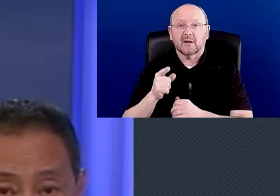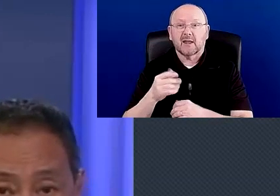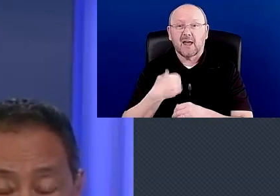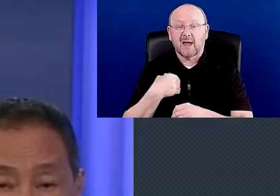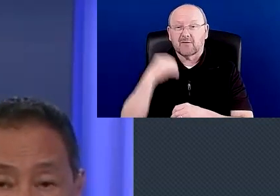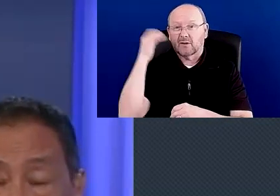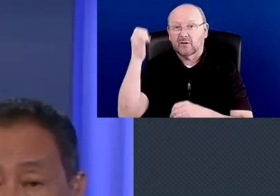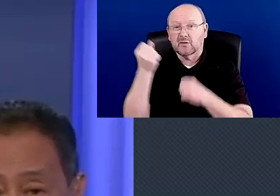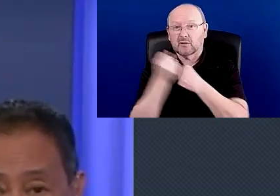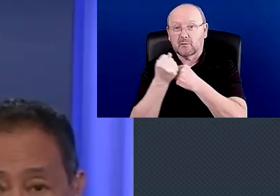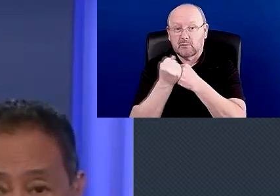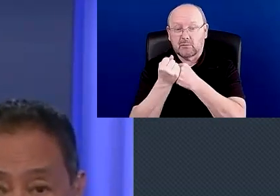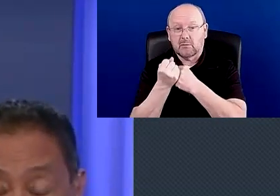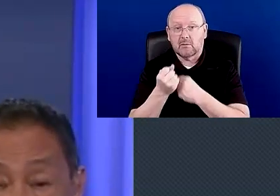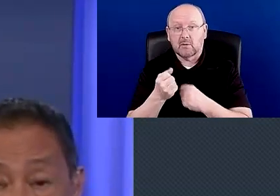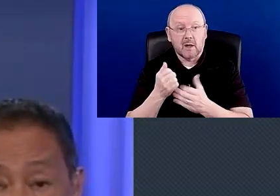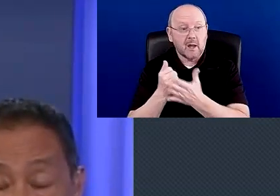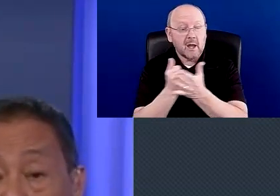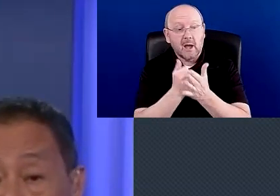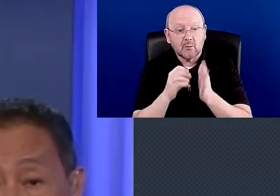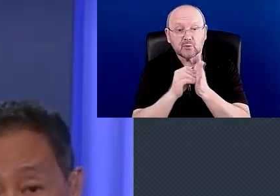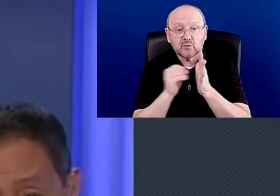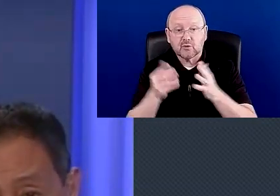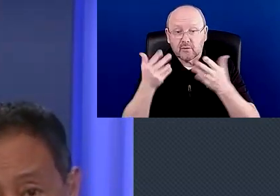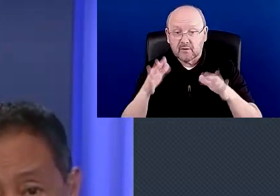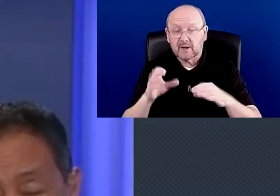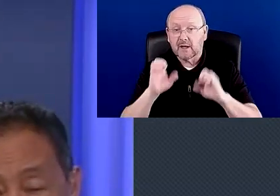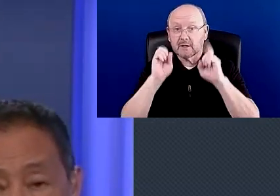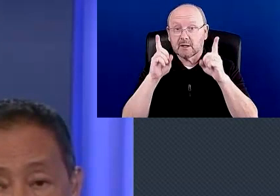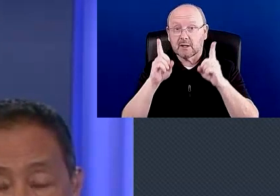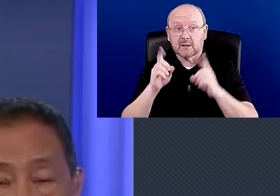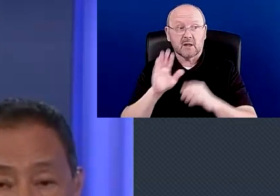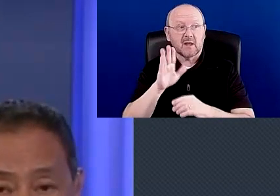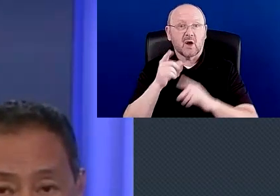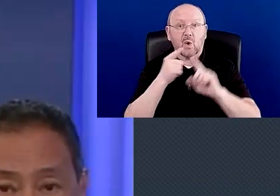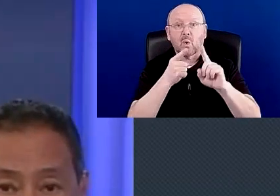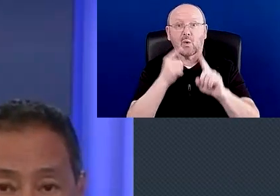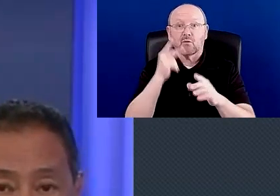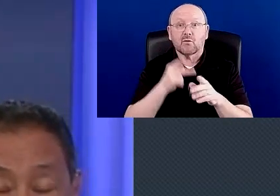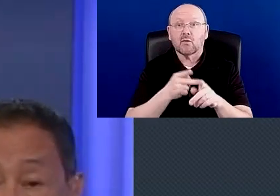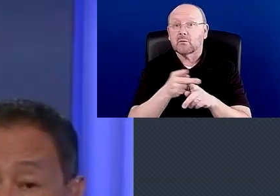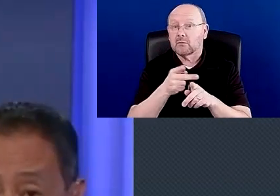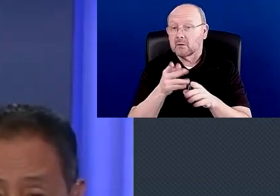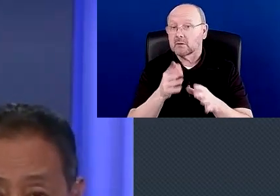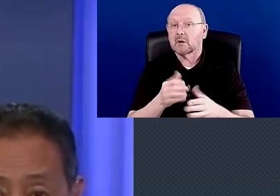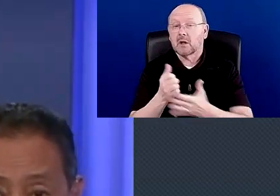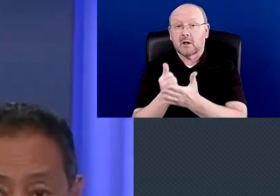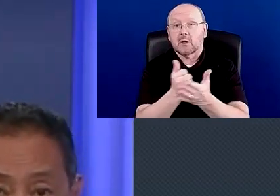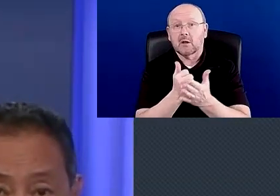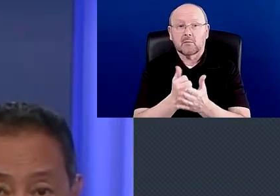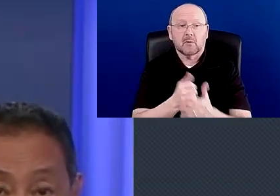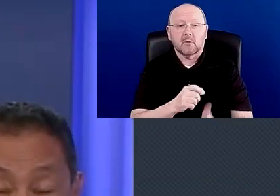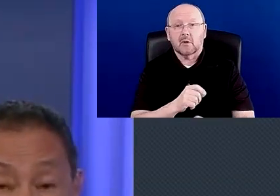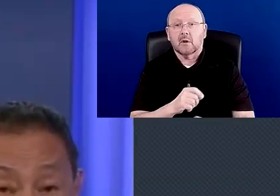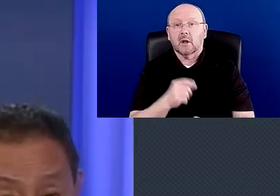with students to finish their education and achieve their career goals. Action News anchor Jessica Harrington takes a look at the program and